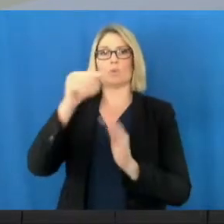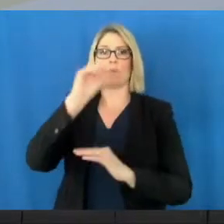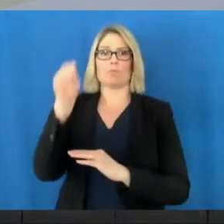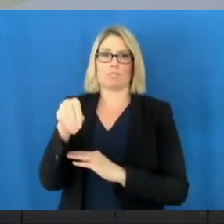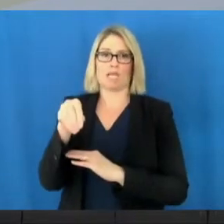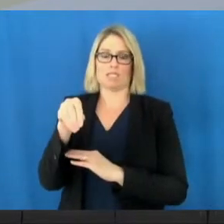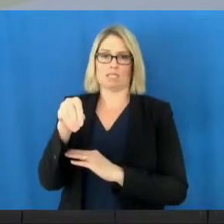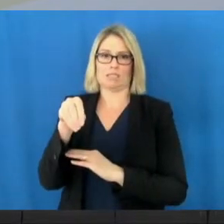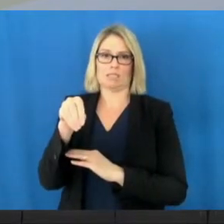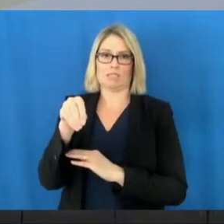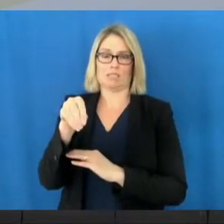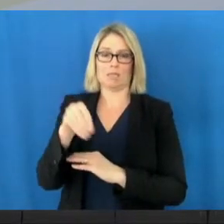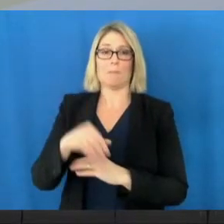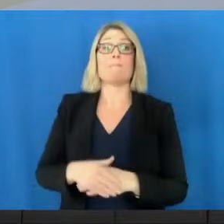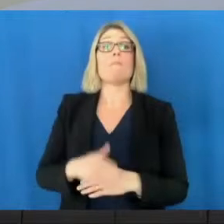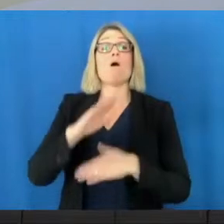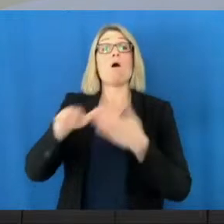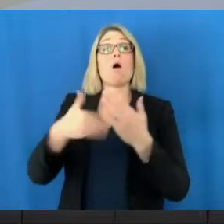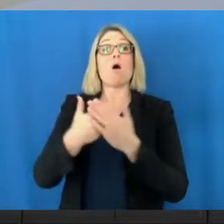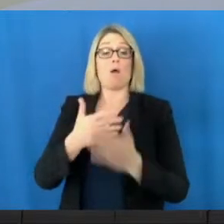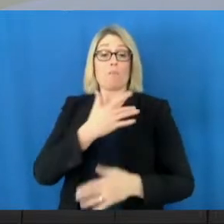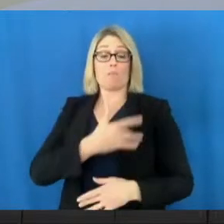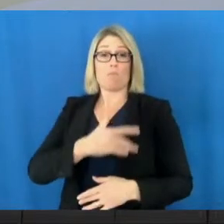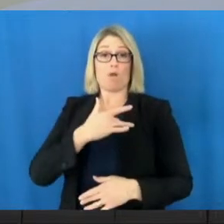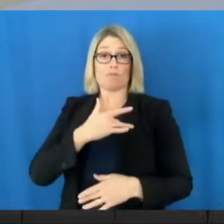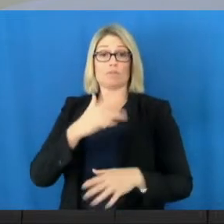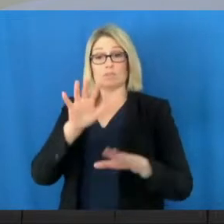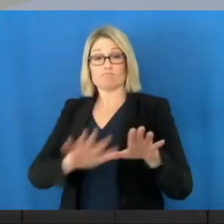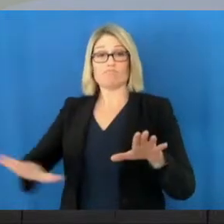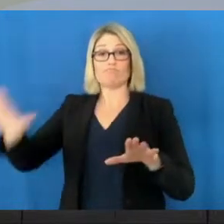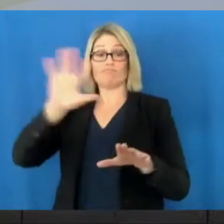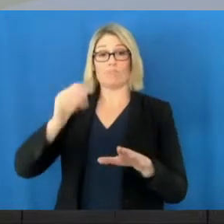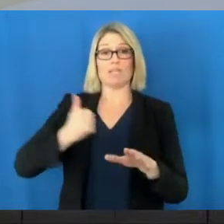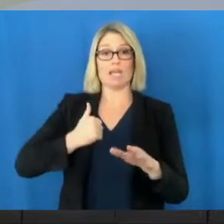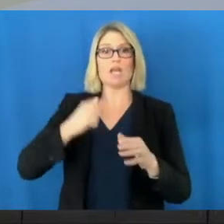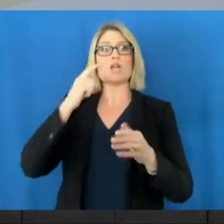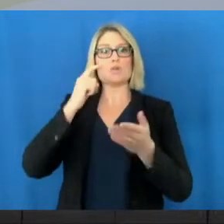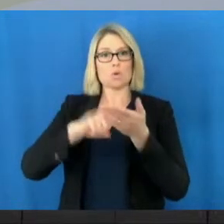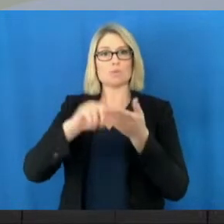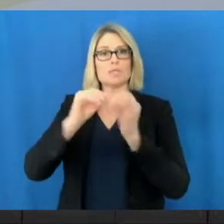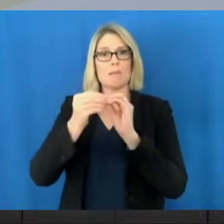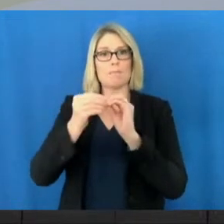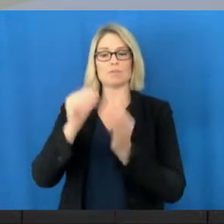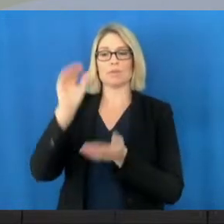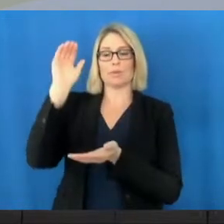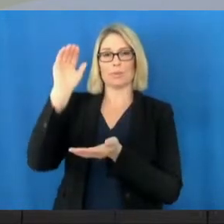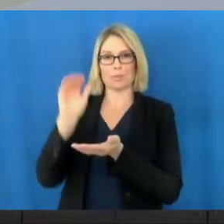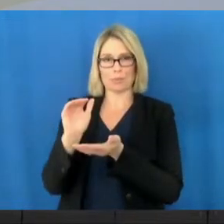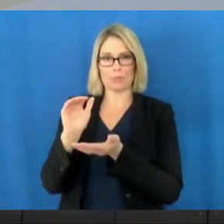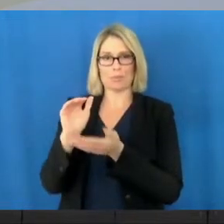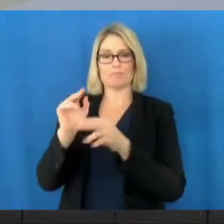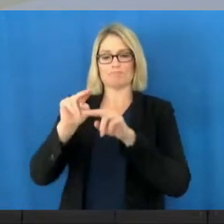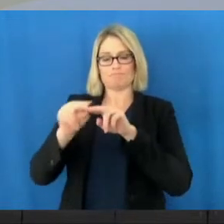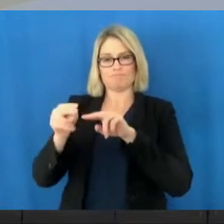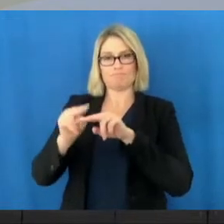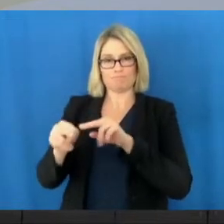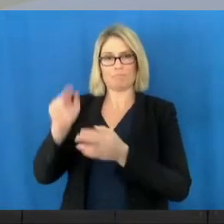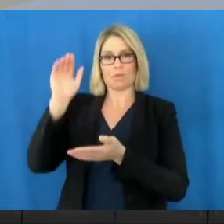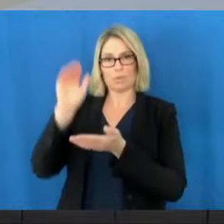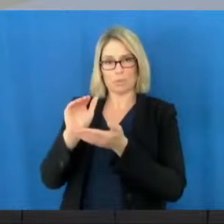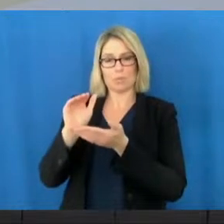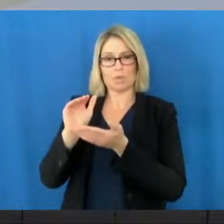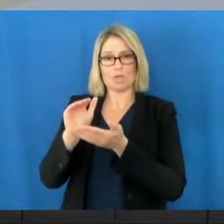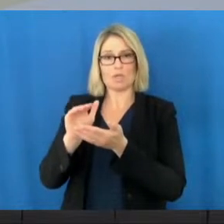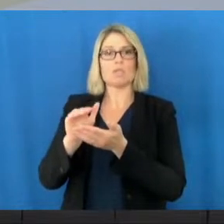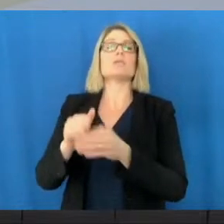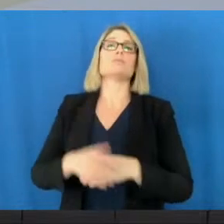All provinces and territories reported a decline in cases in the past reporting period, and there are fewer active cases in the